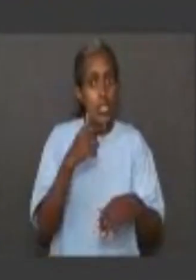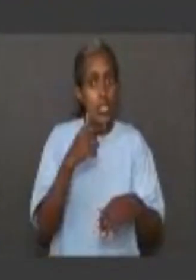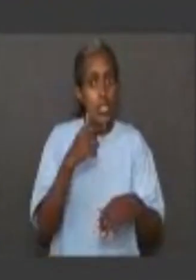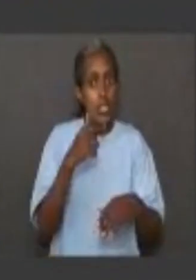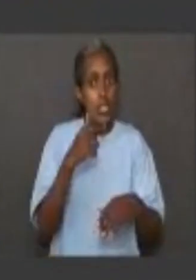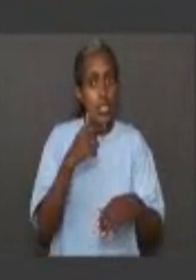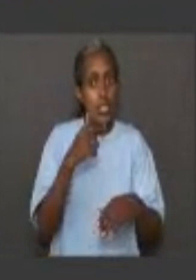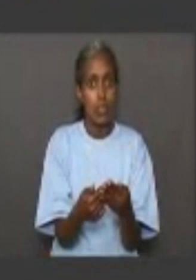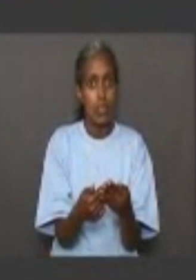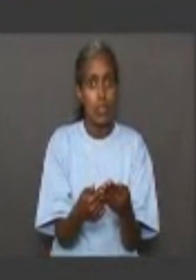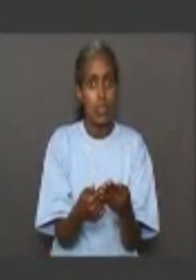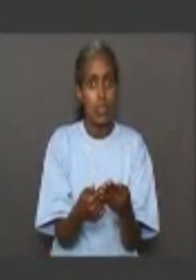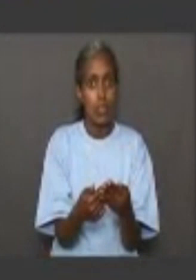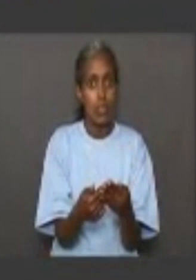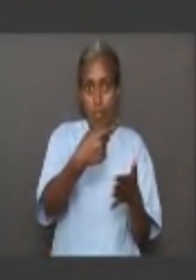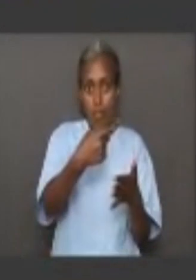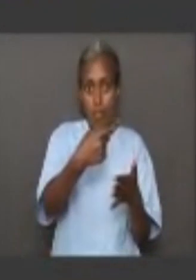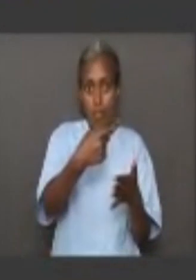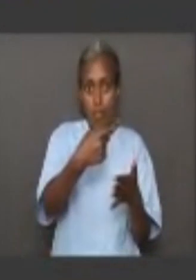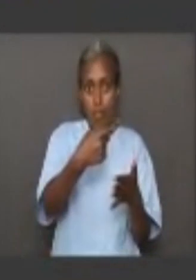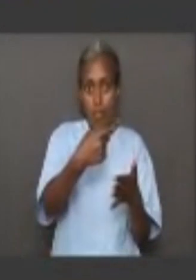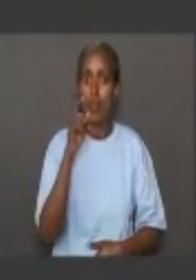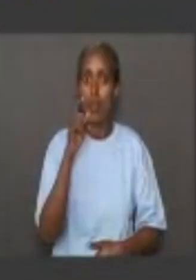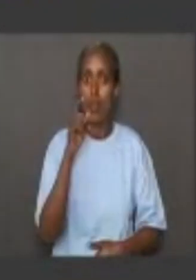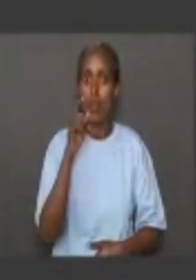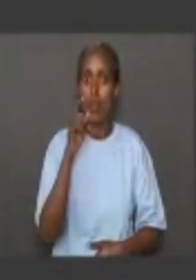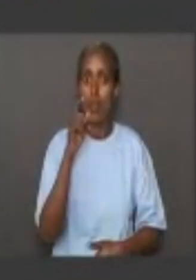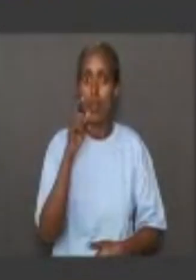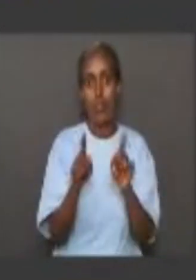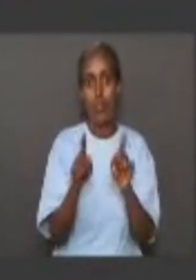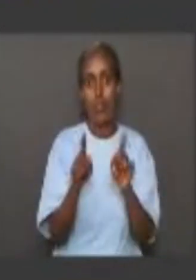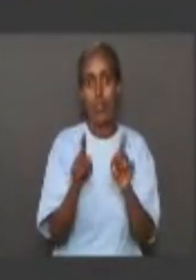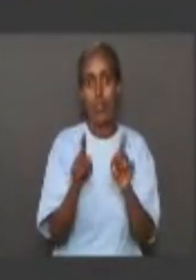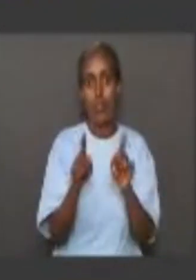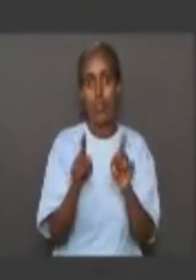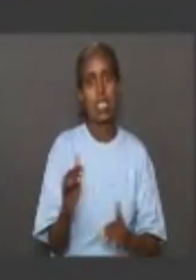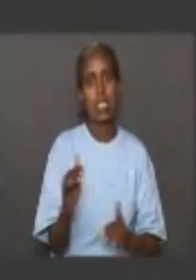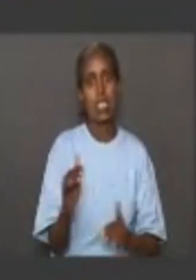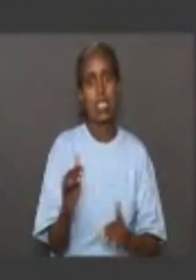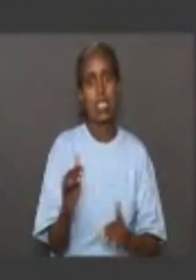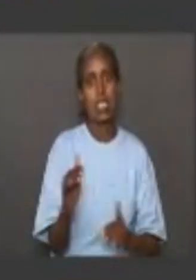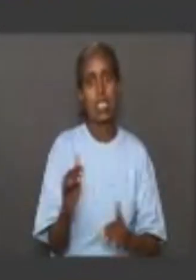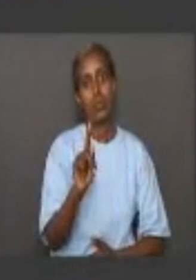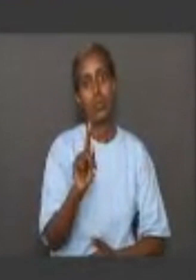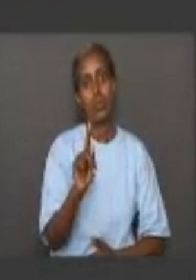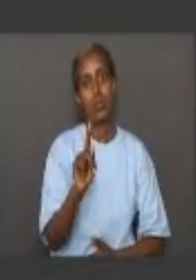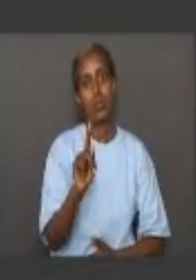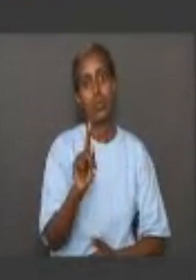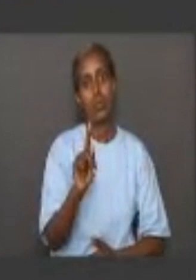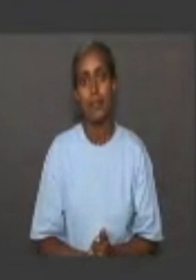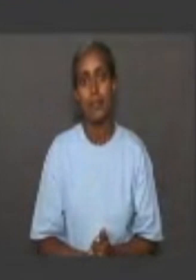Therefore, the value of f of 3 is 1.